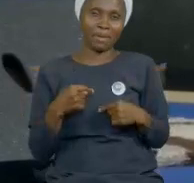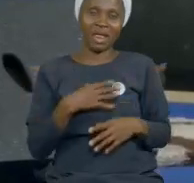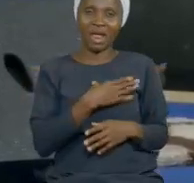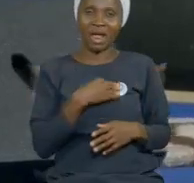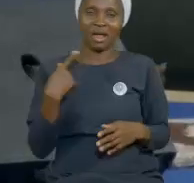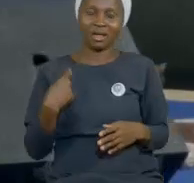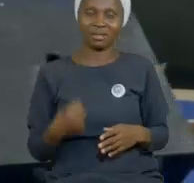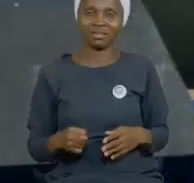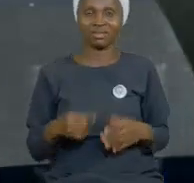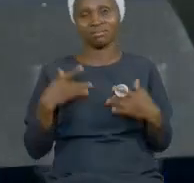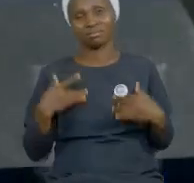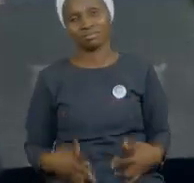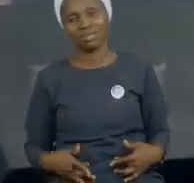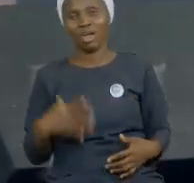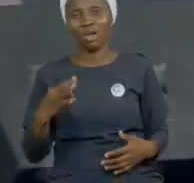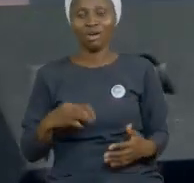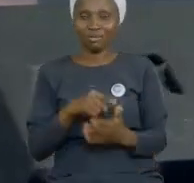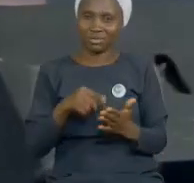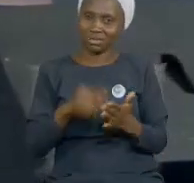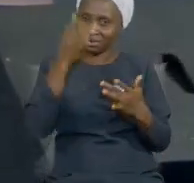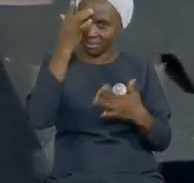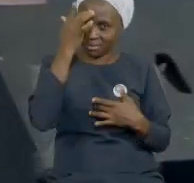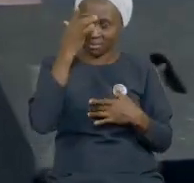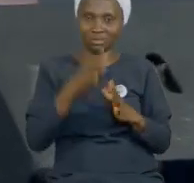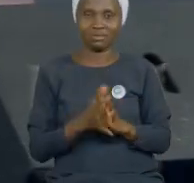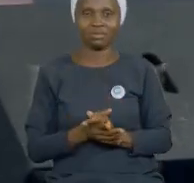perplexity of this disease.